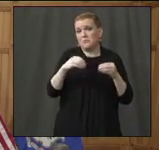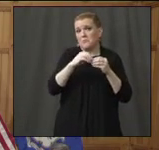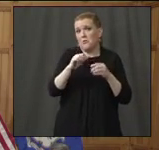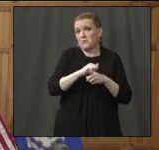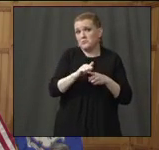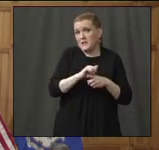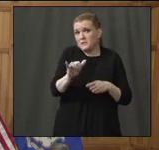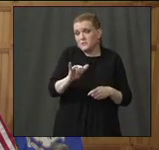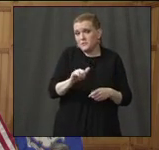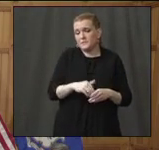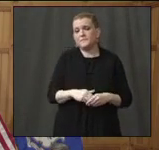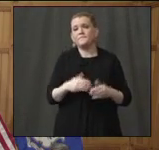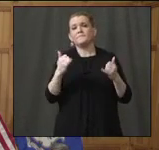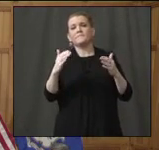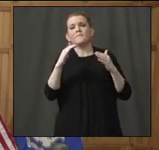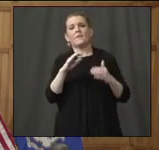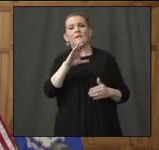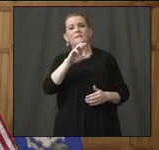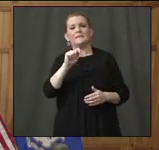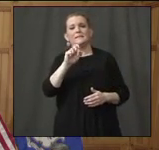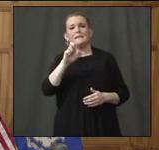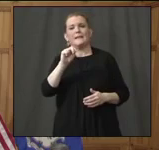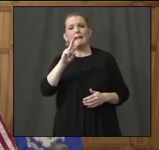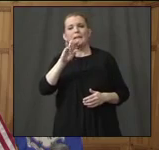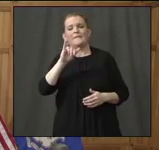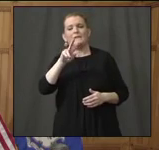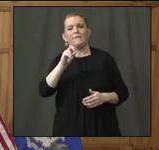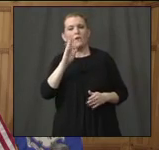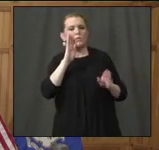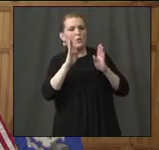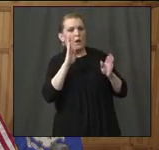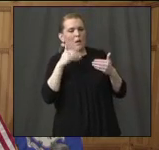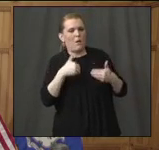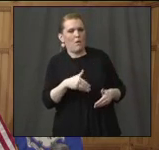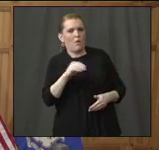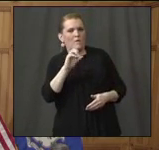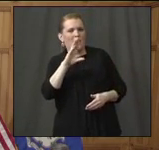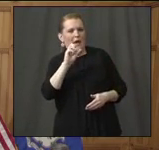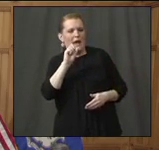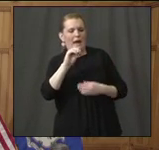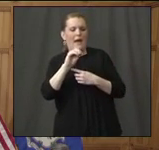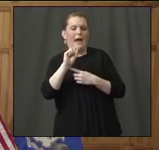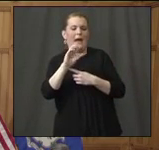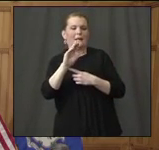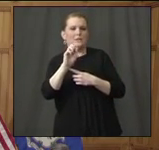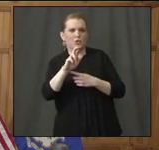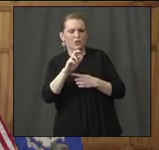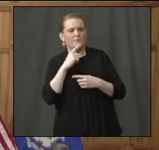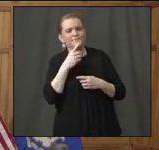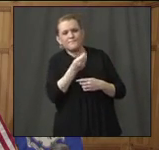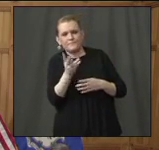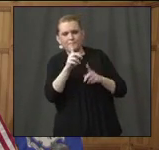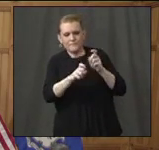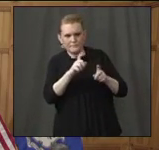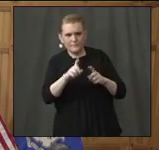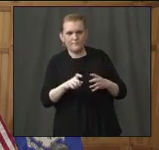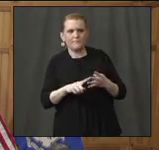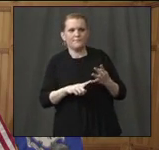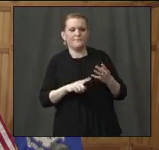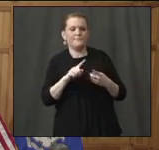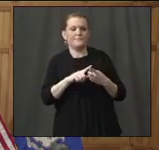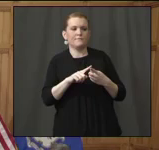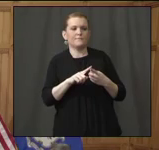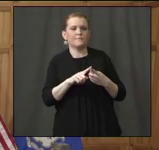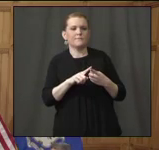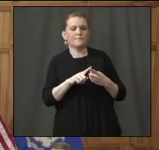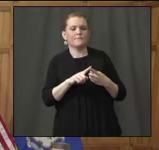Vivo. Good afternoon. This is Oscar Arango with CT and Vivo. So I do have a couple of questions. The first one is, how